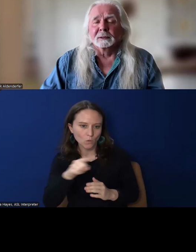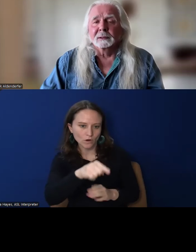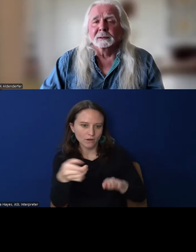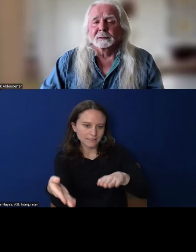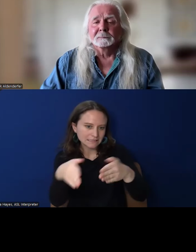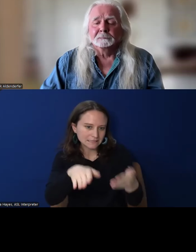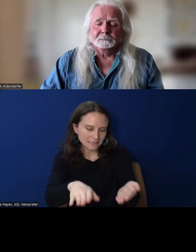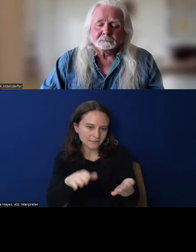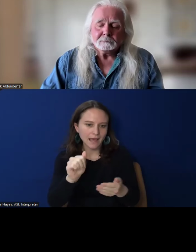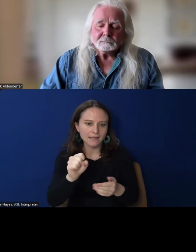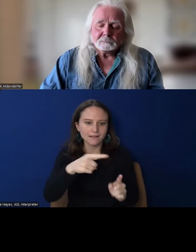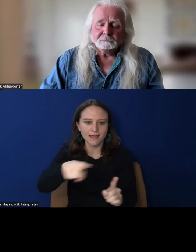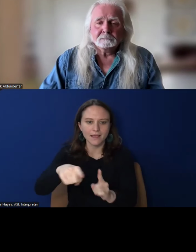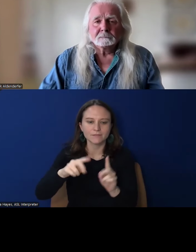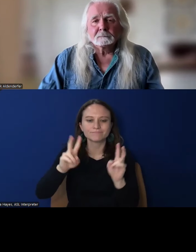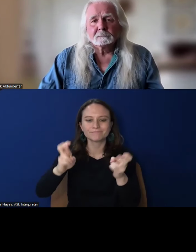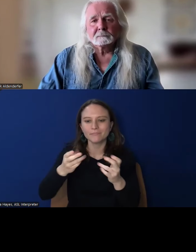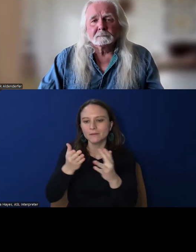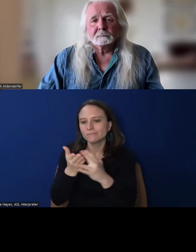of existence.